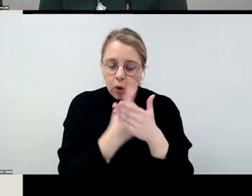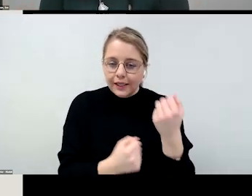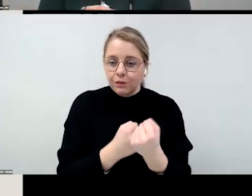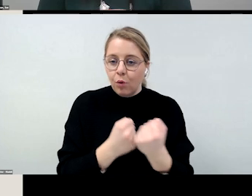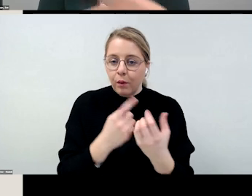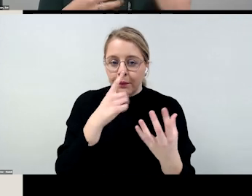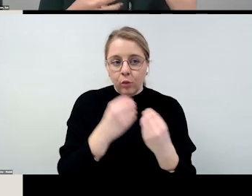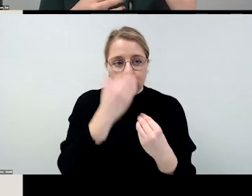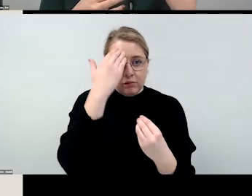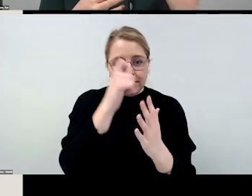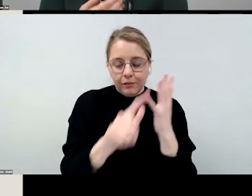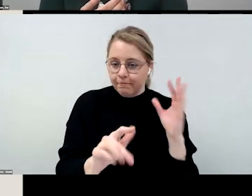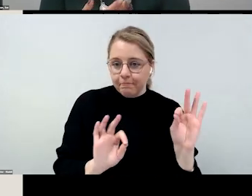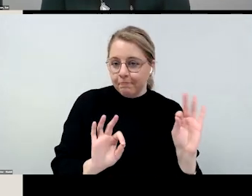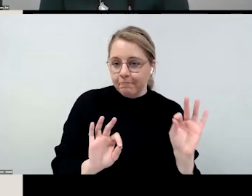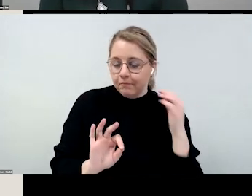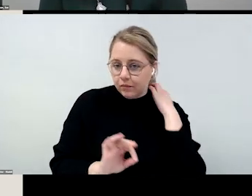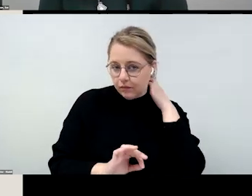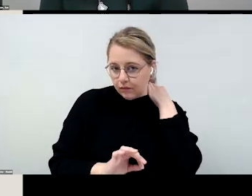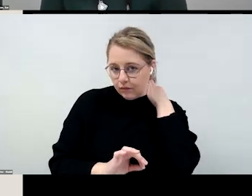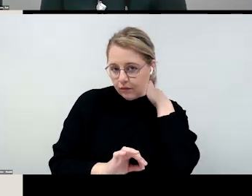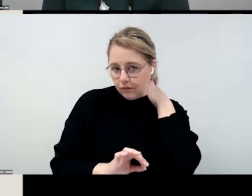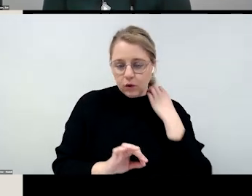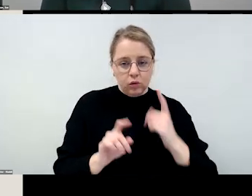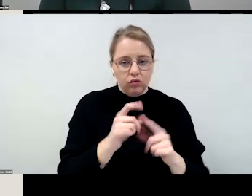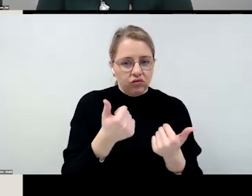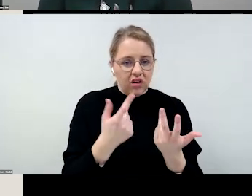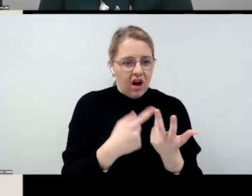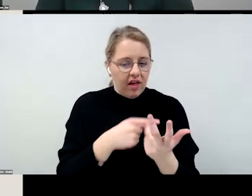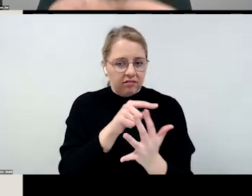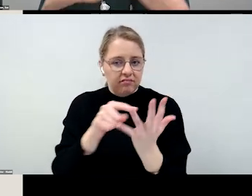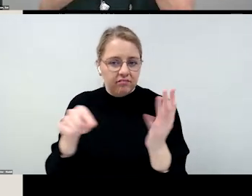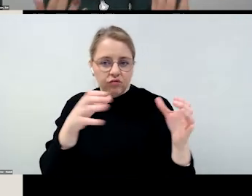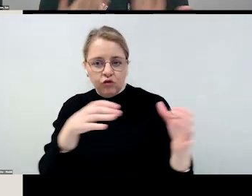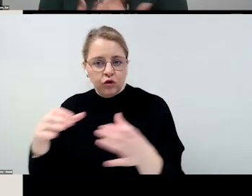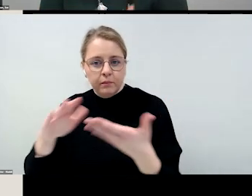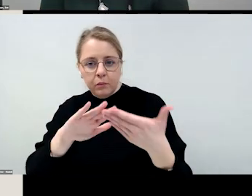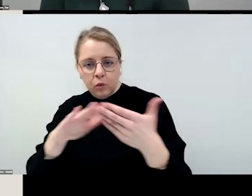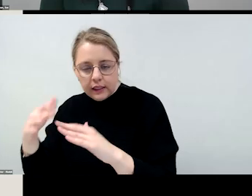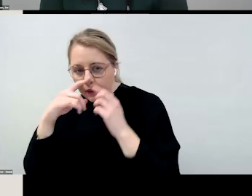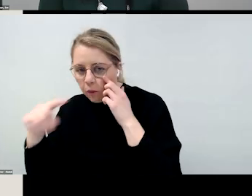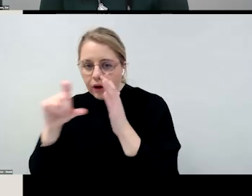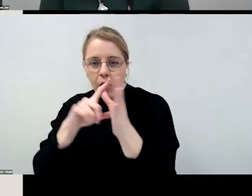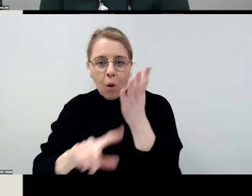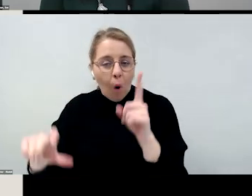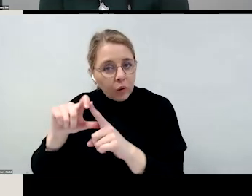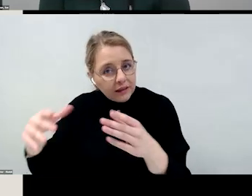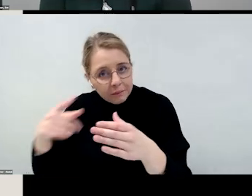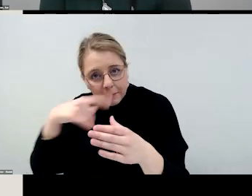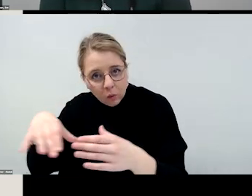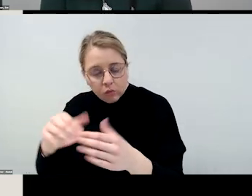with intellectual disability. It's shown really good outcomes in lots of different groups and communities, including culturally and linguistically